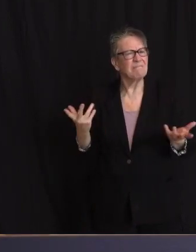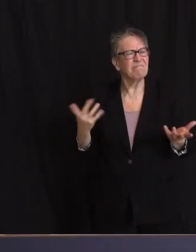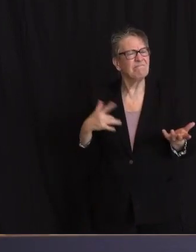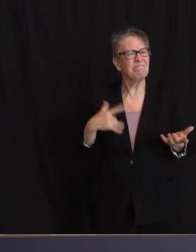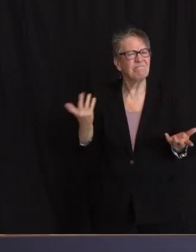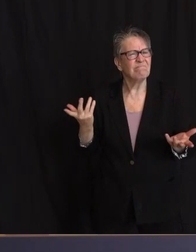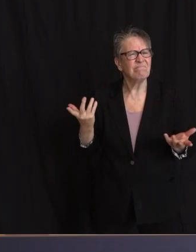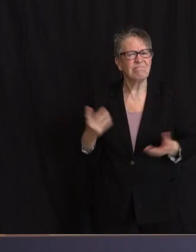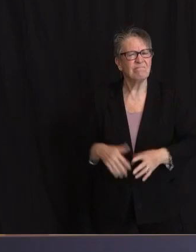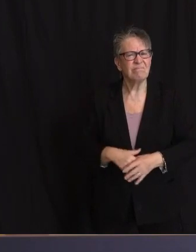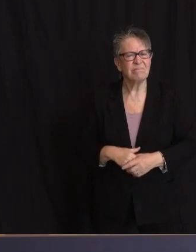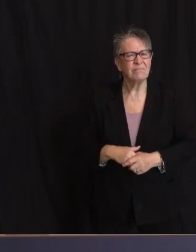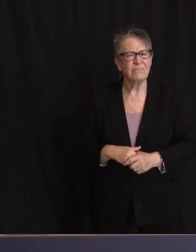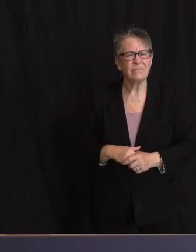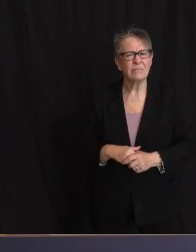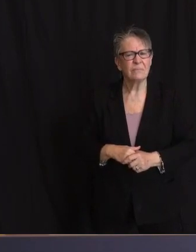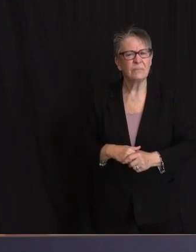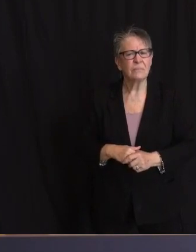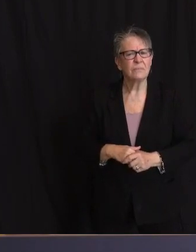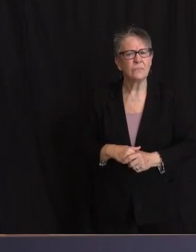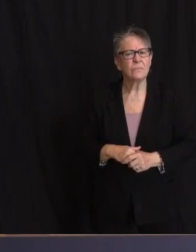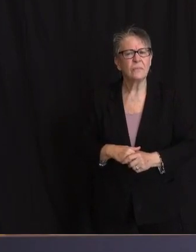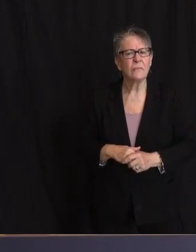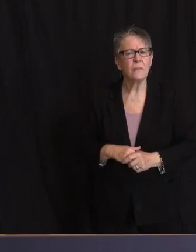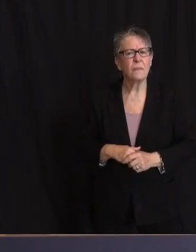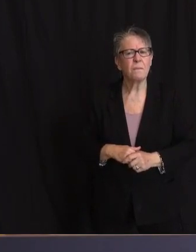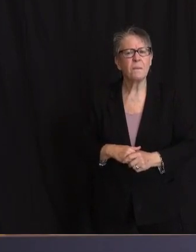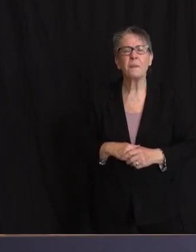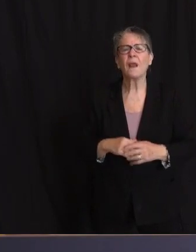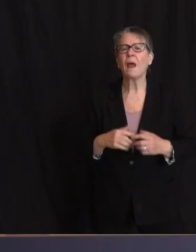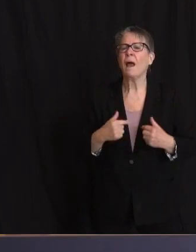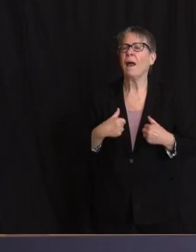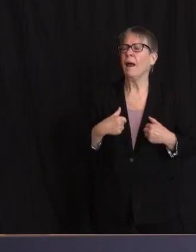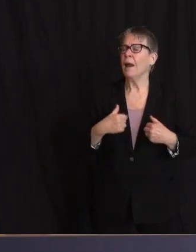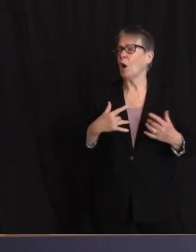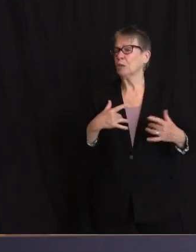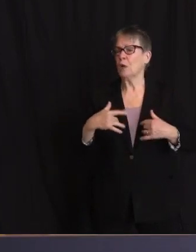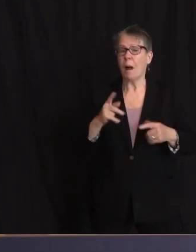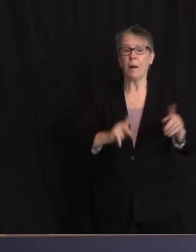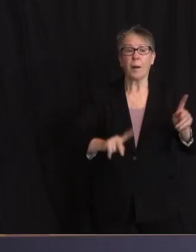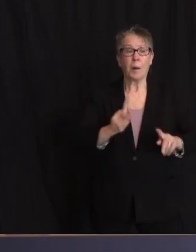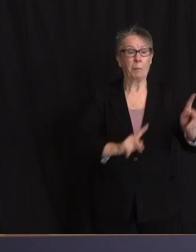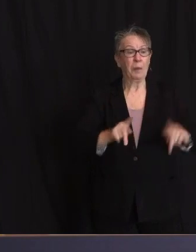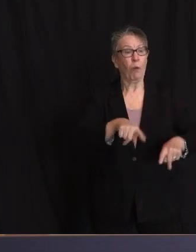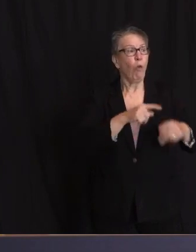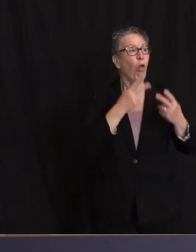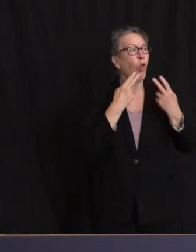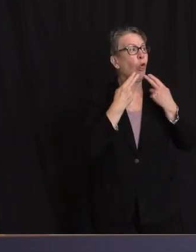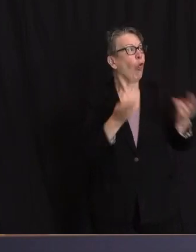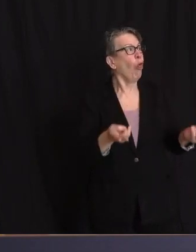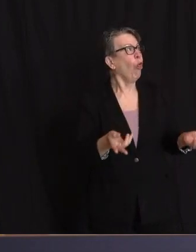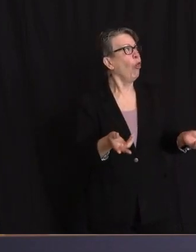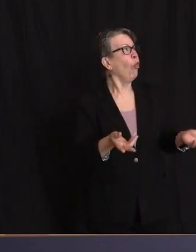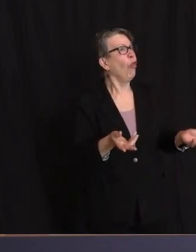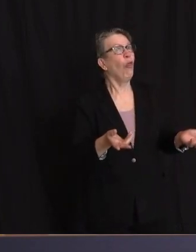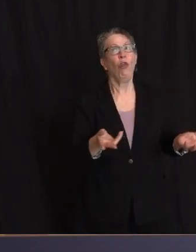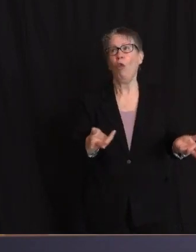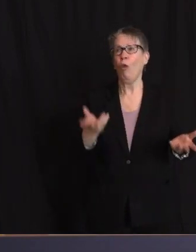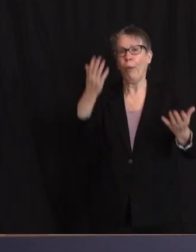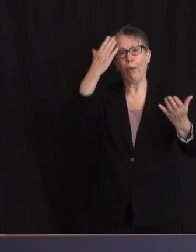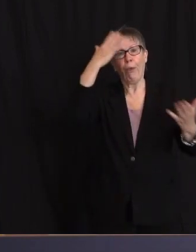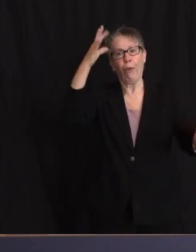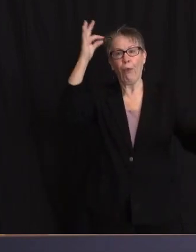years old, not getting it's not the same experience at home as it is in the school building, and that's